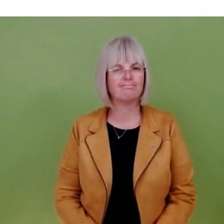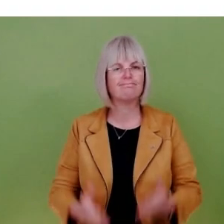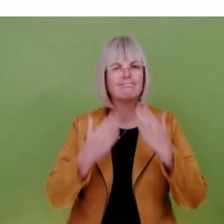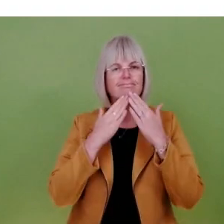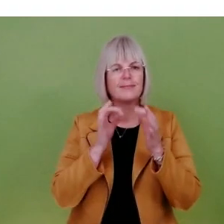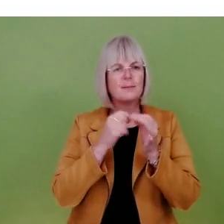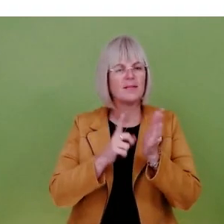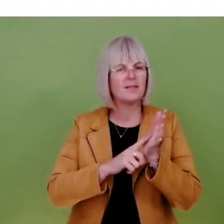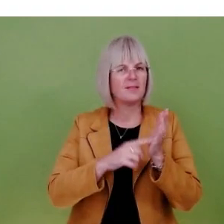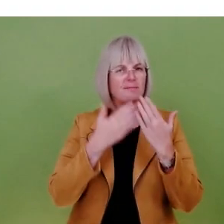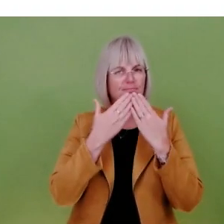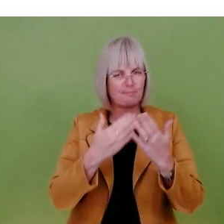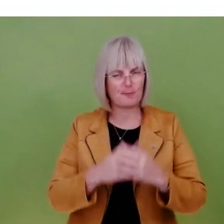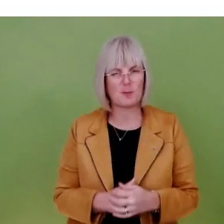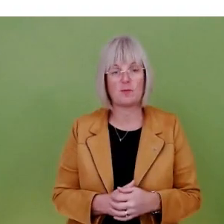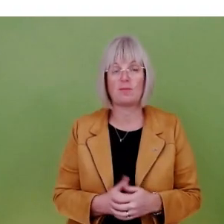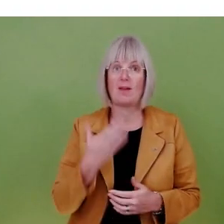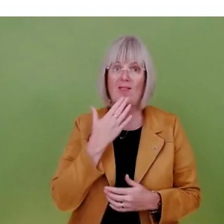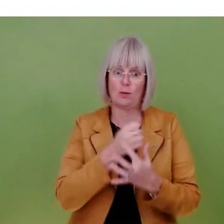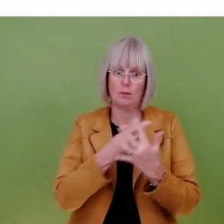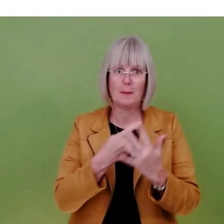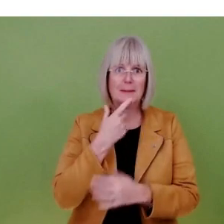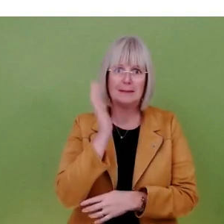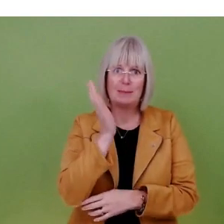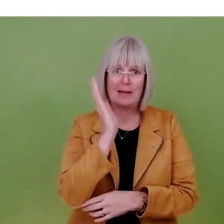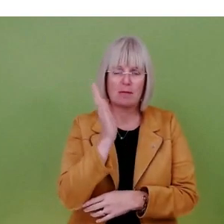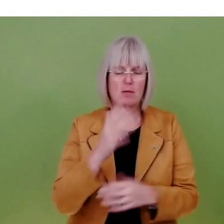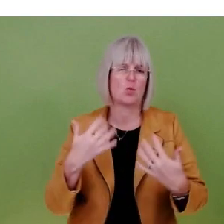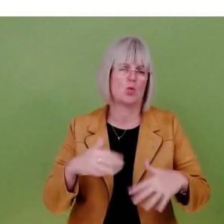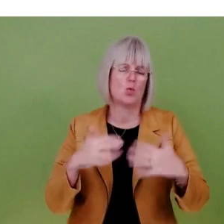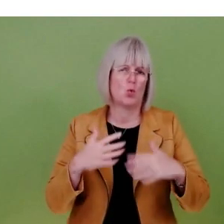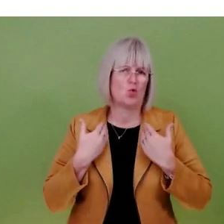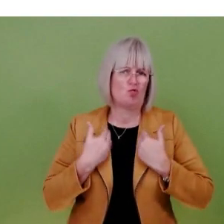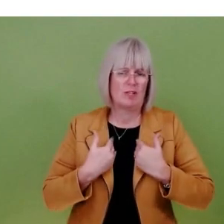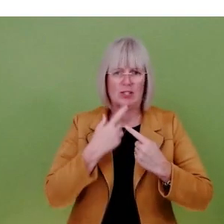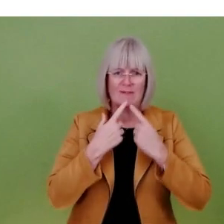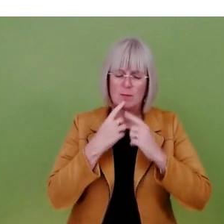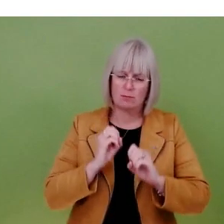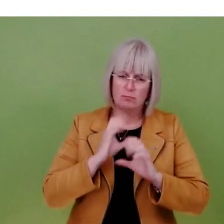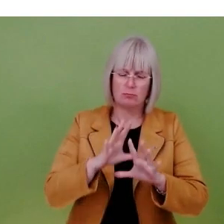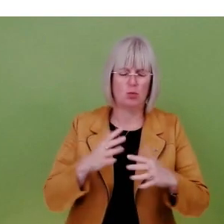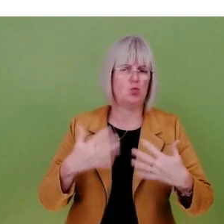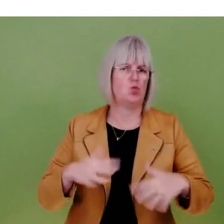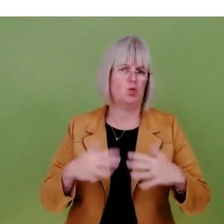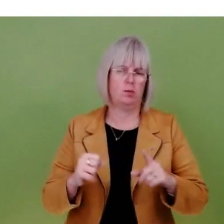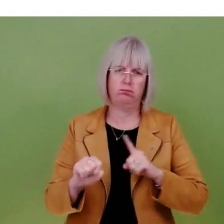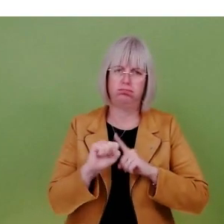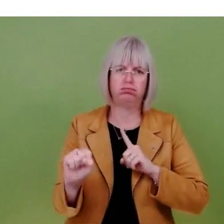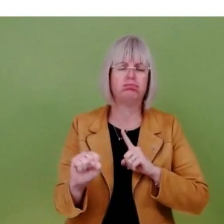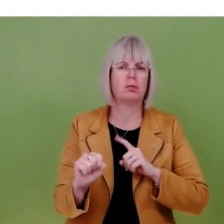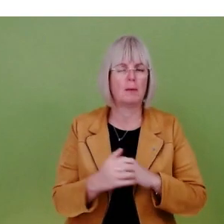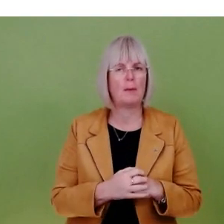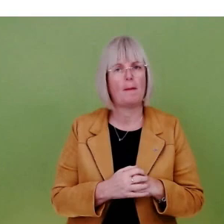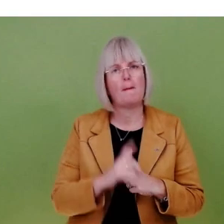thank you to our speakers once again. There's so much in there, but one of the things that struck me quite from the beginning was how much work is being